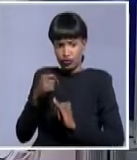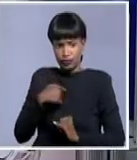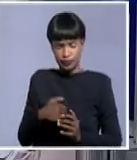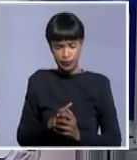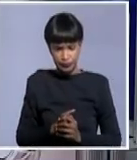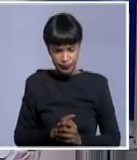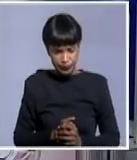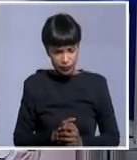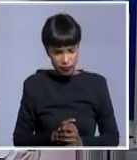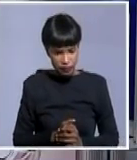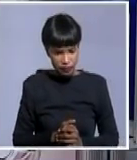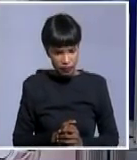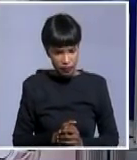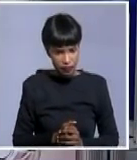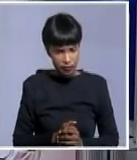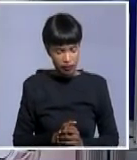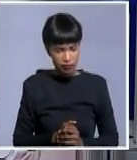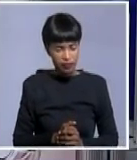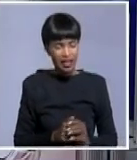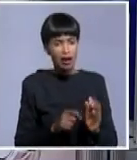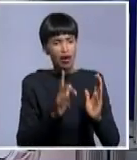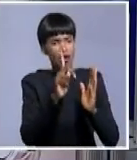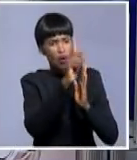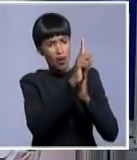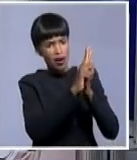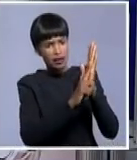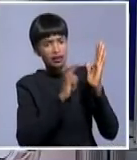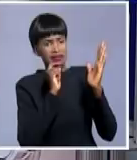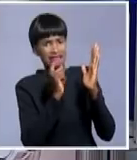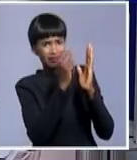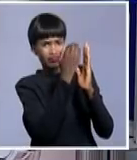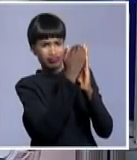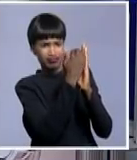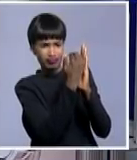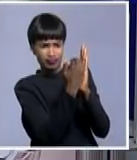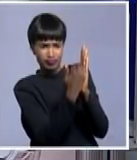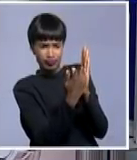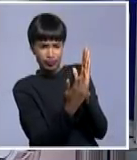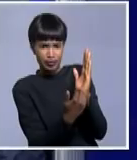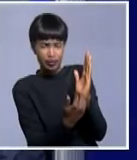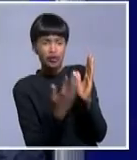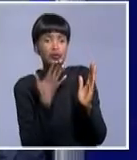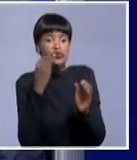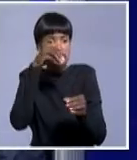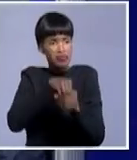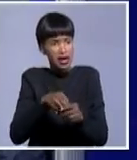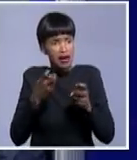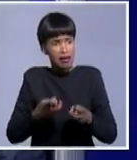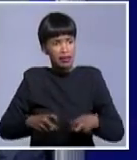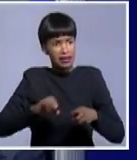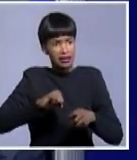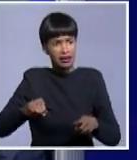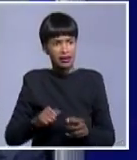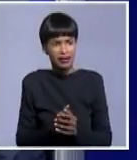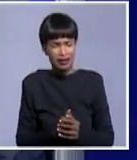If we take a look at especially the list of the participants, the attendees at the conference, would you say,